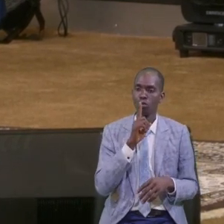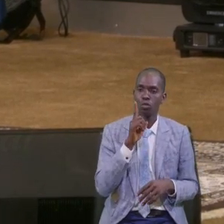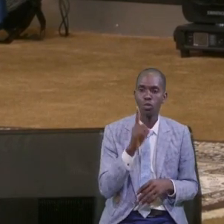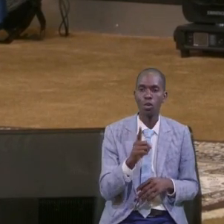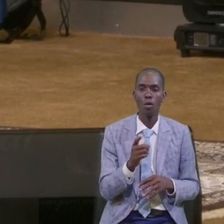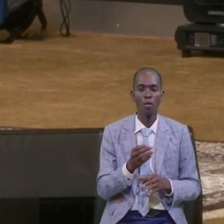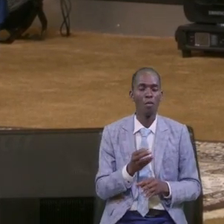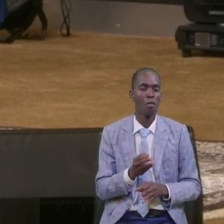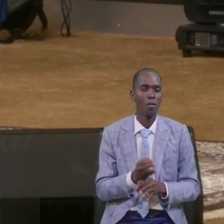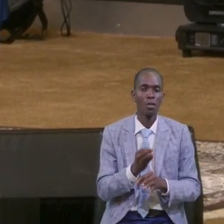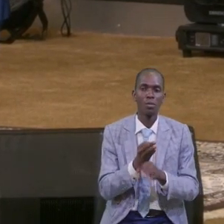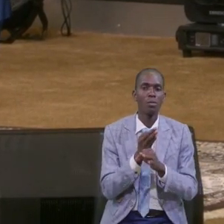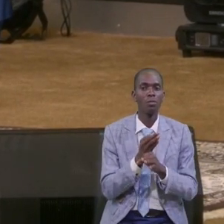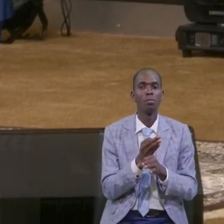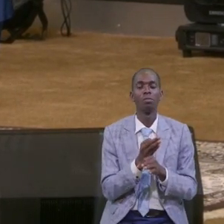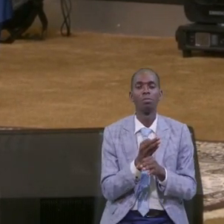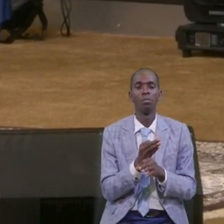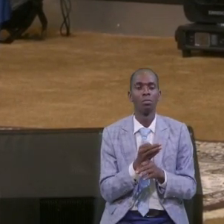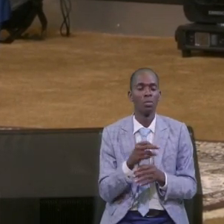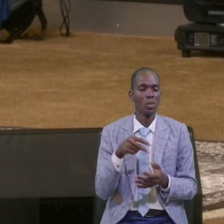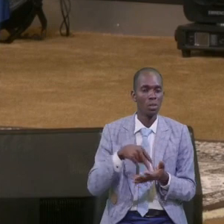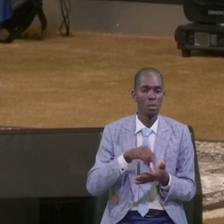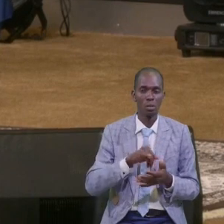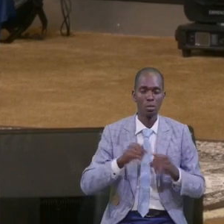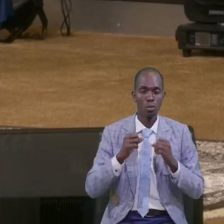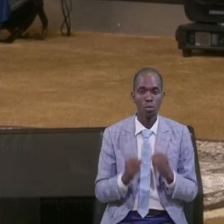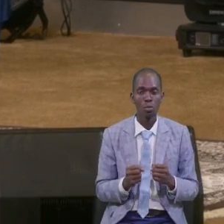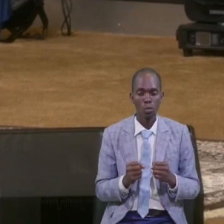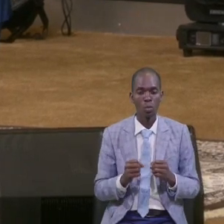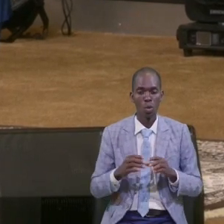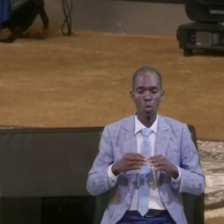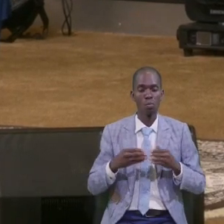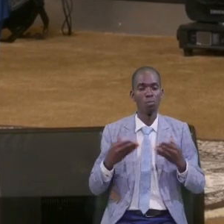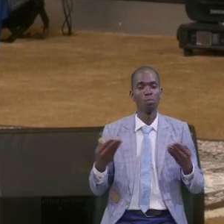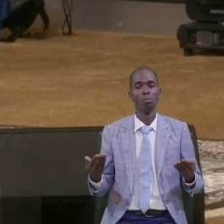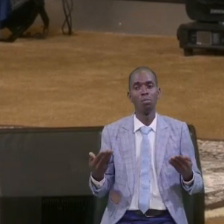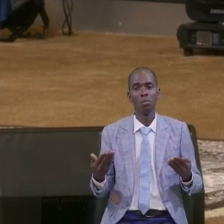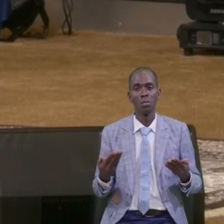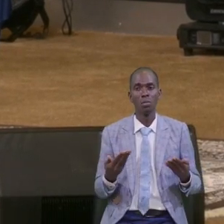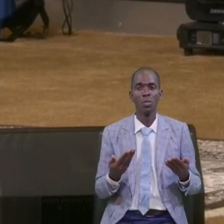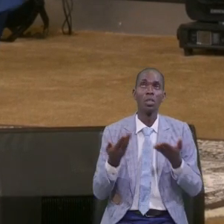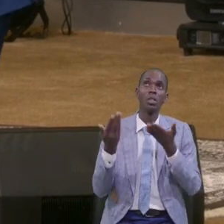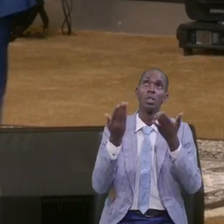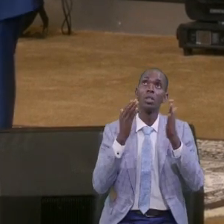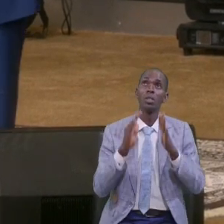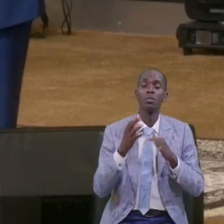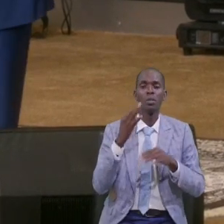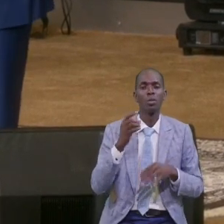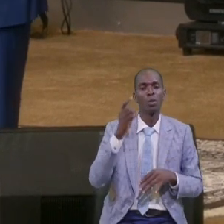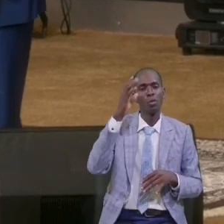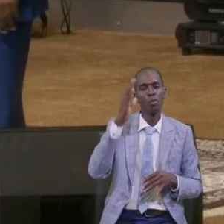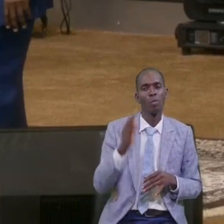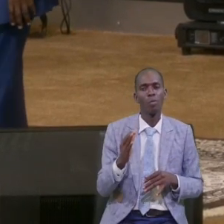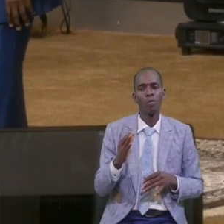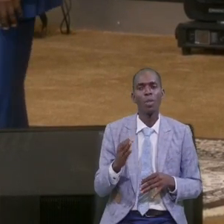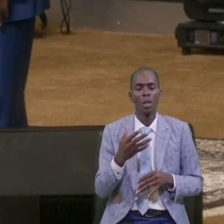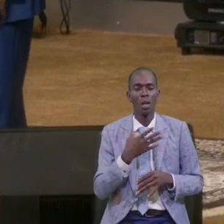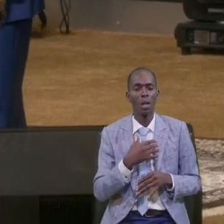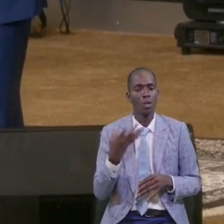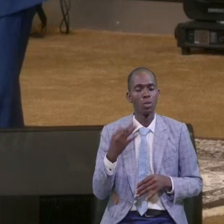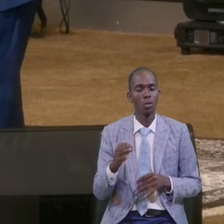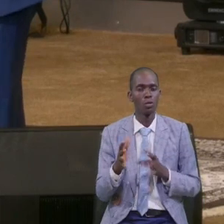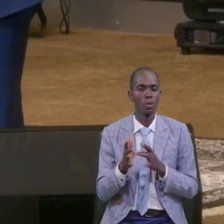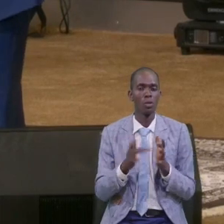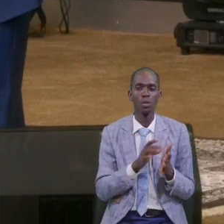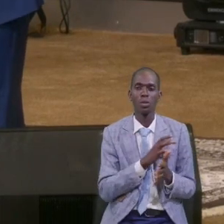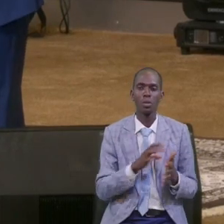faithful, forthright, transparent servant of God and of Jesus